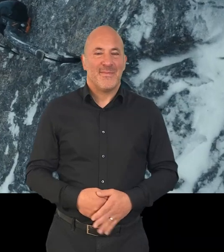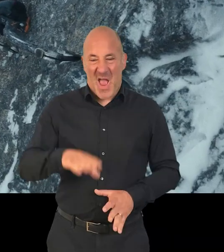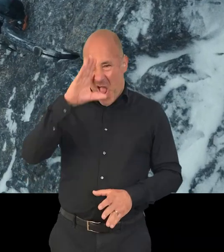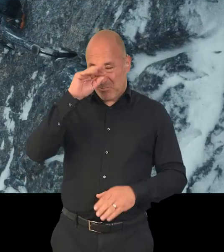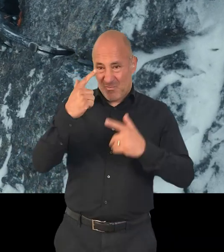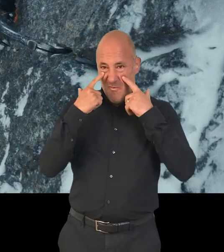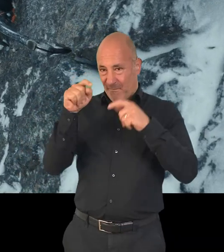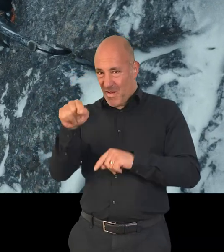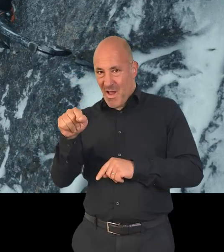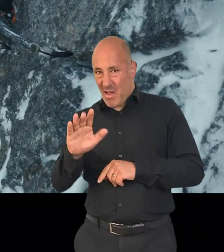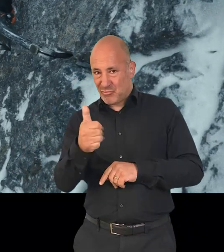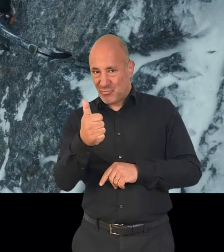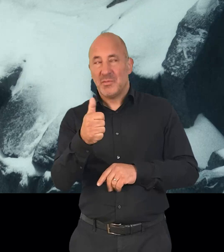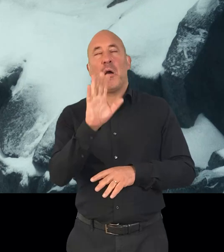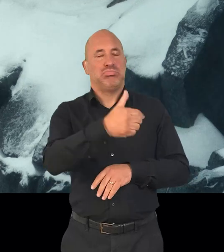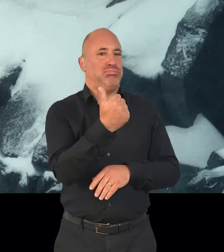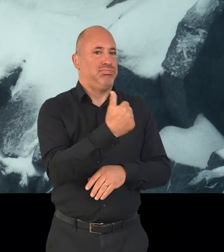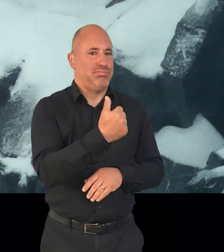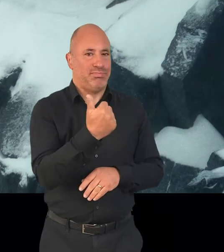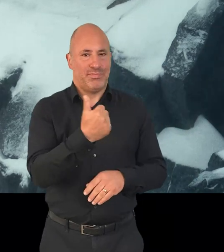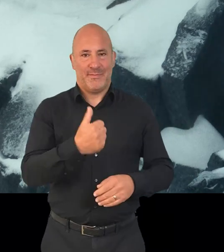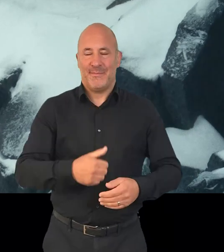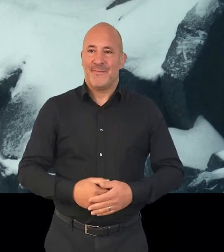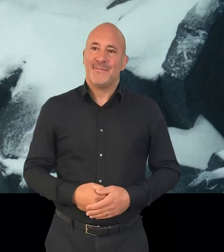Okay, just watch it here, Jamie. Yeah.